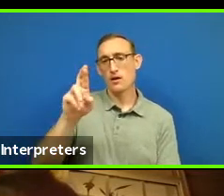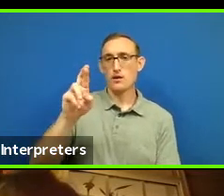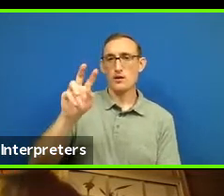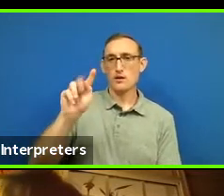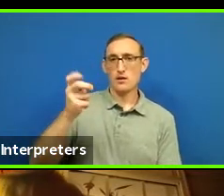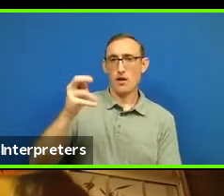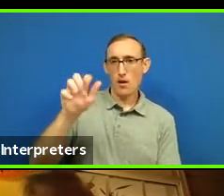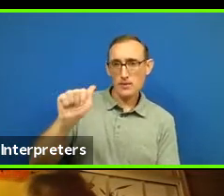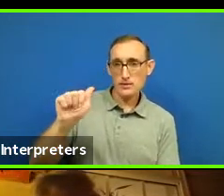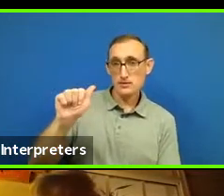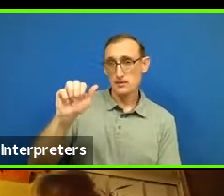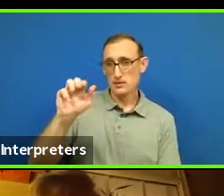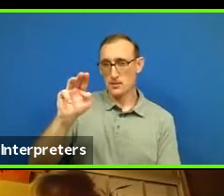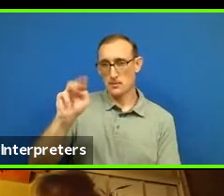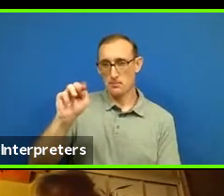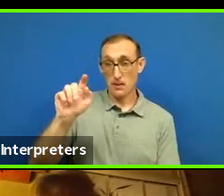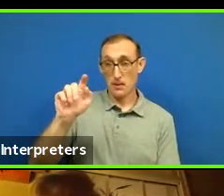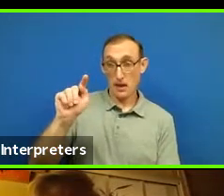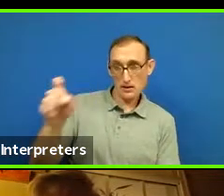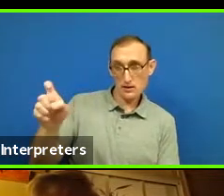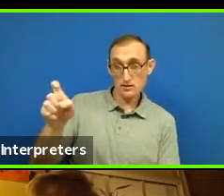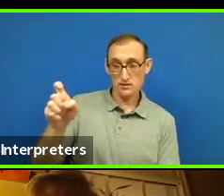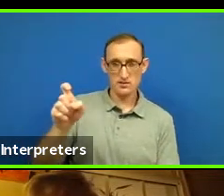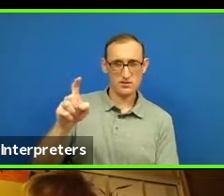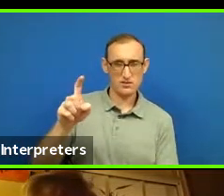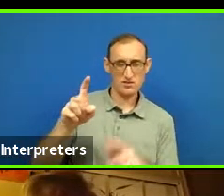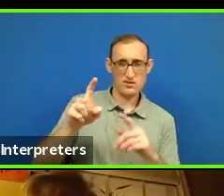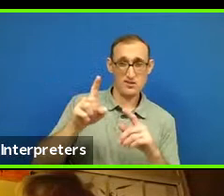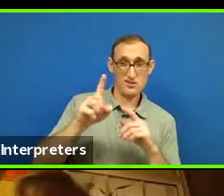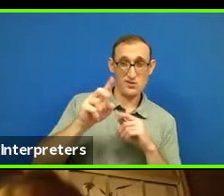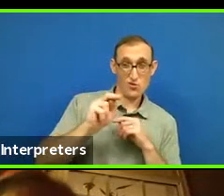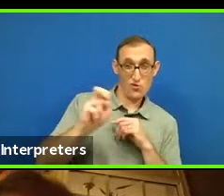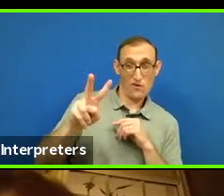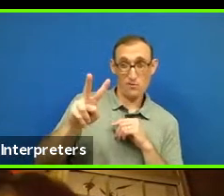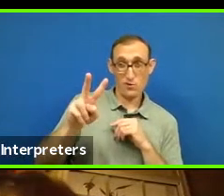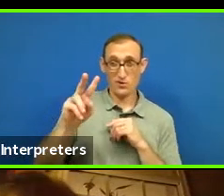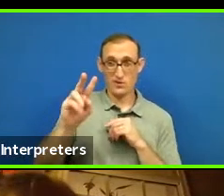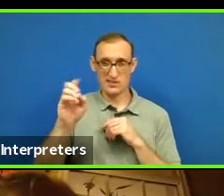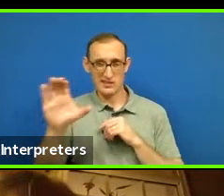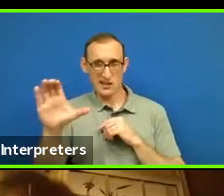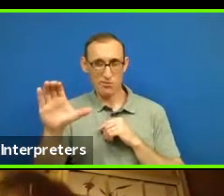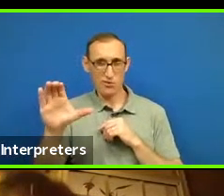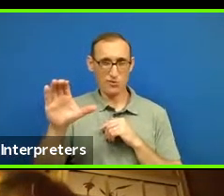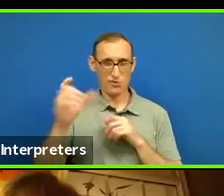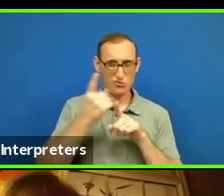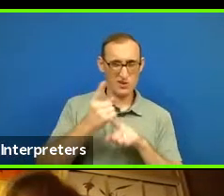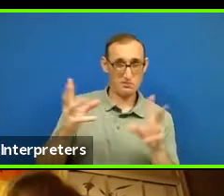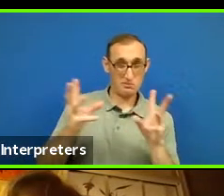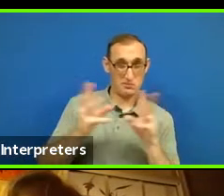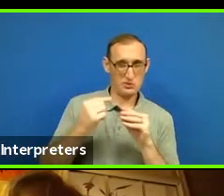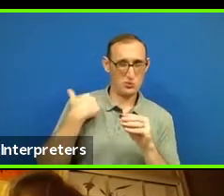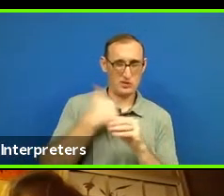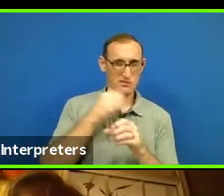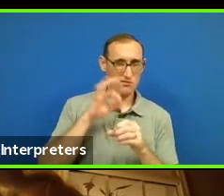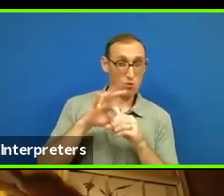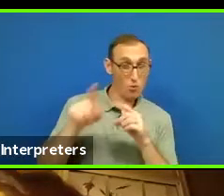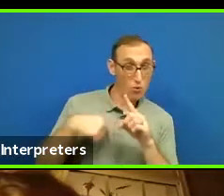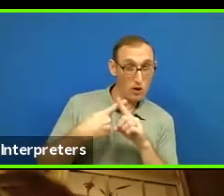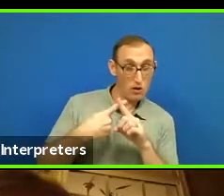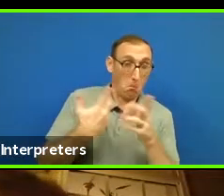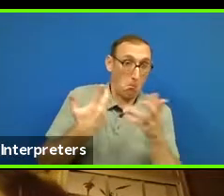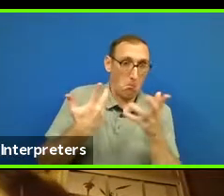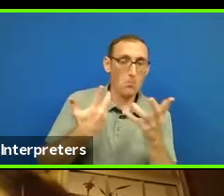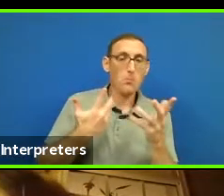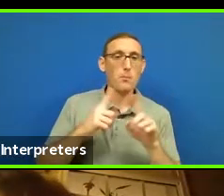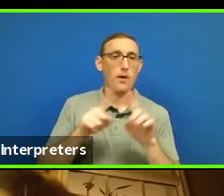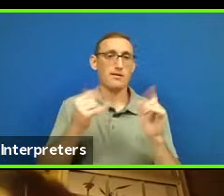it November or December's regular meeting? But we wanted to go ahead and, since we're talking